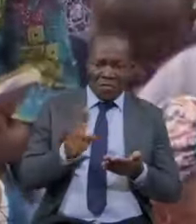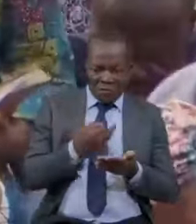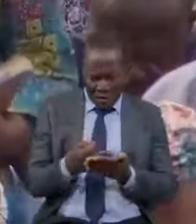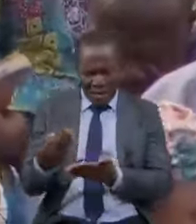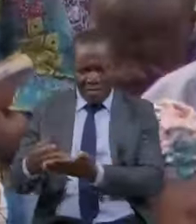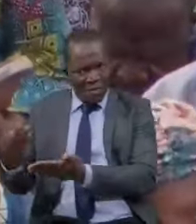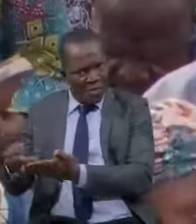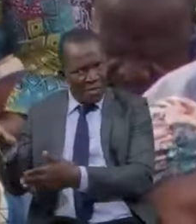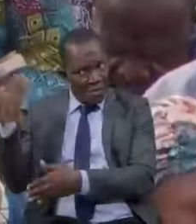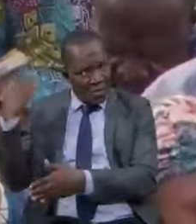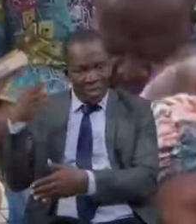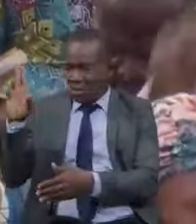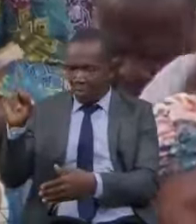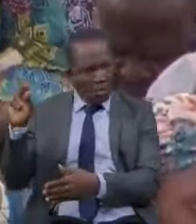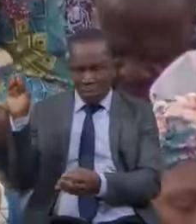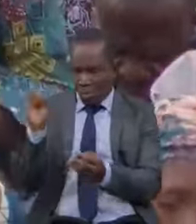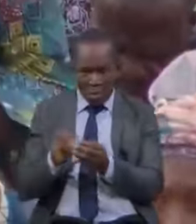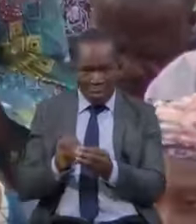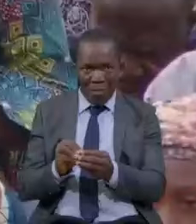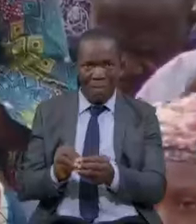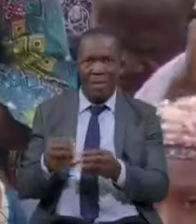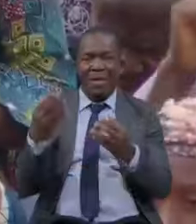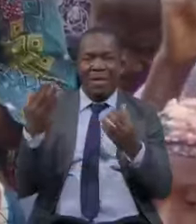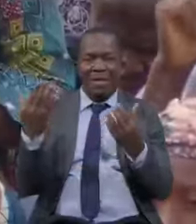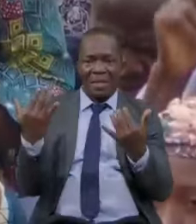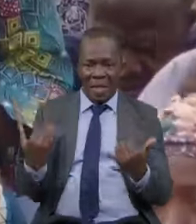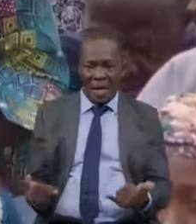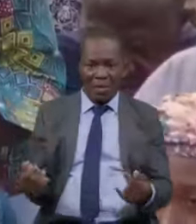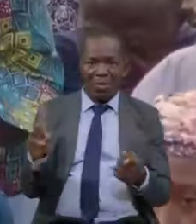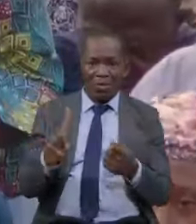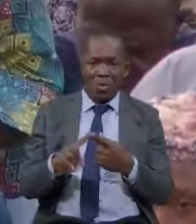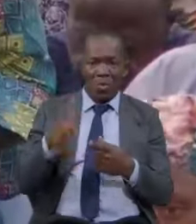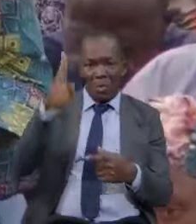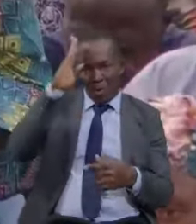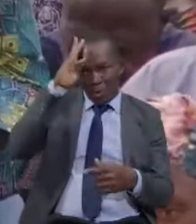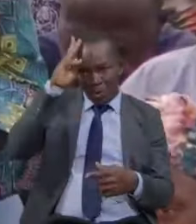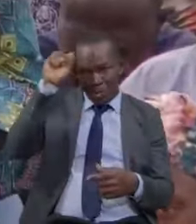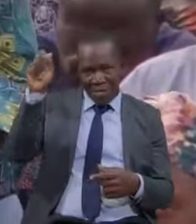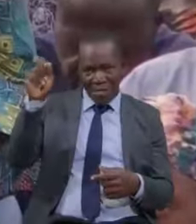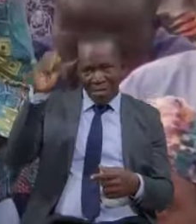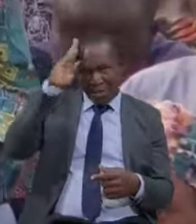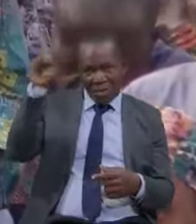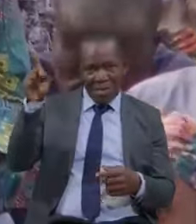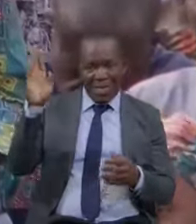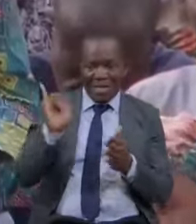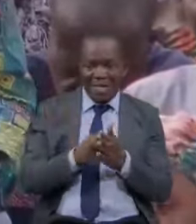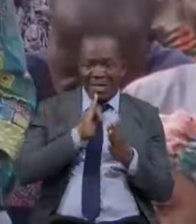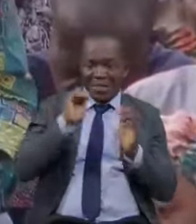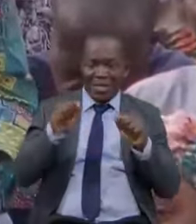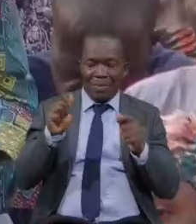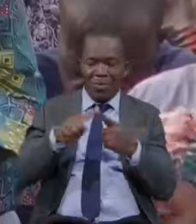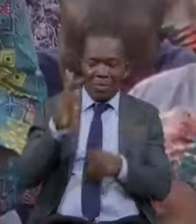unto him that is able to keep you from falling and to present you